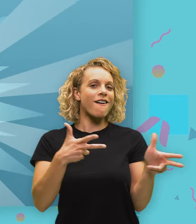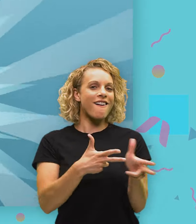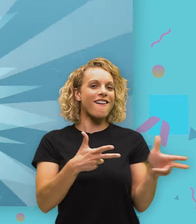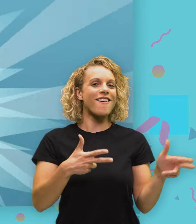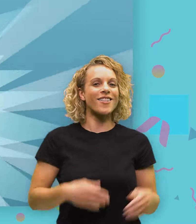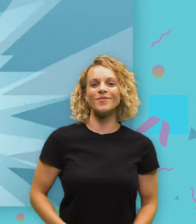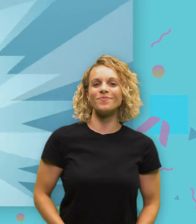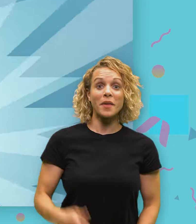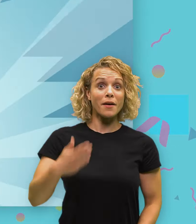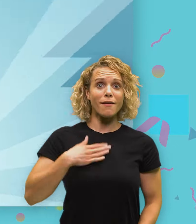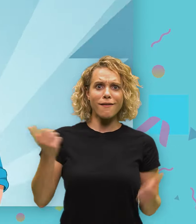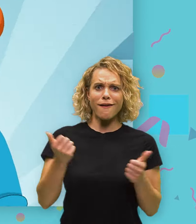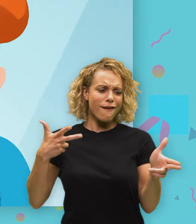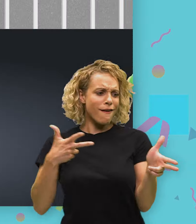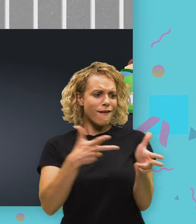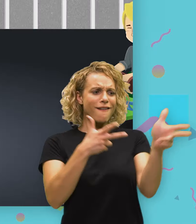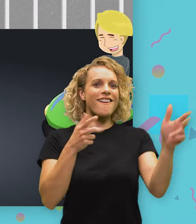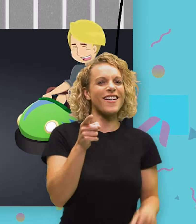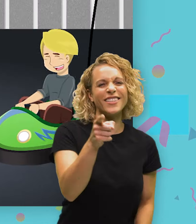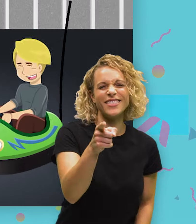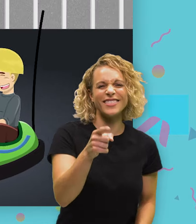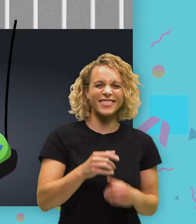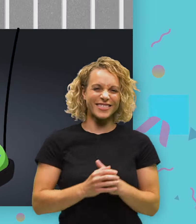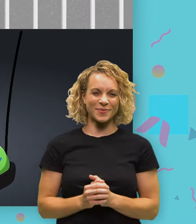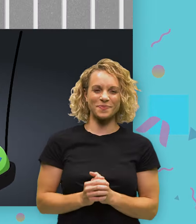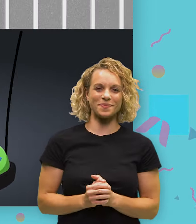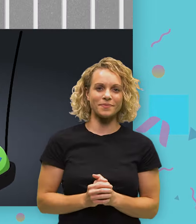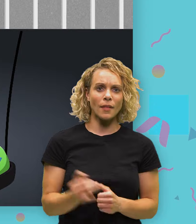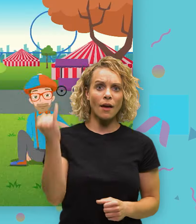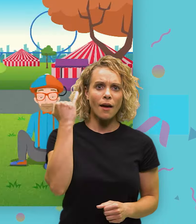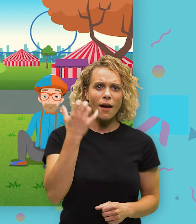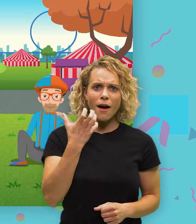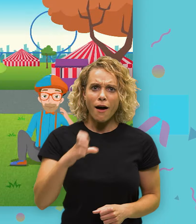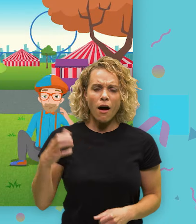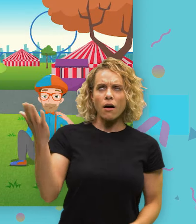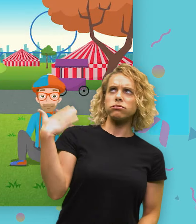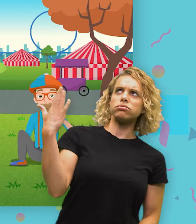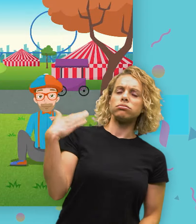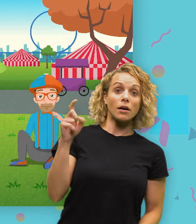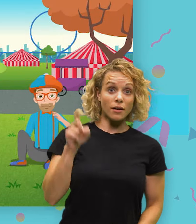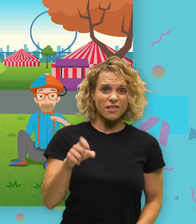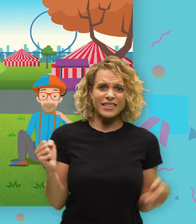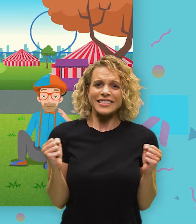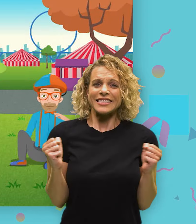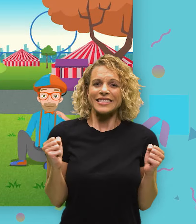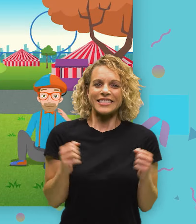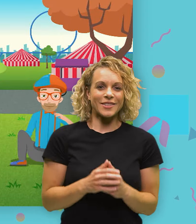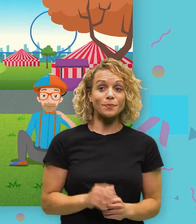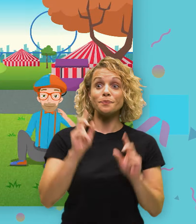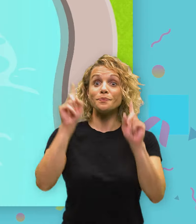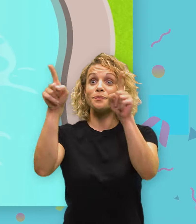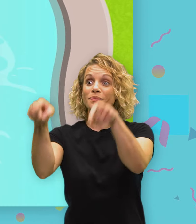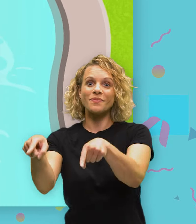to the bumper cars. I'll bump my car into you. If it's hot and we could use a